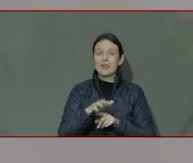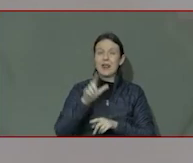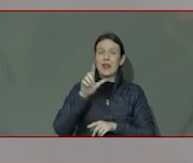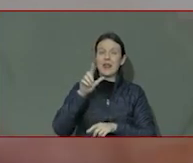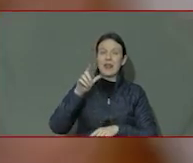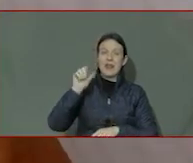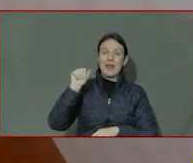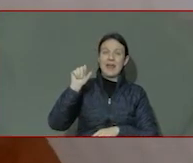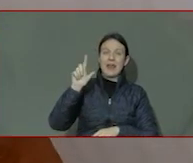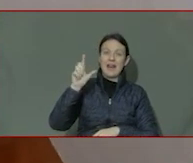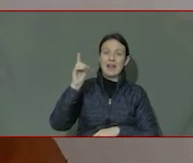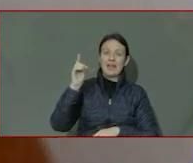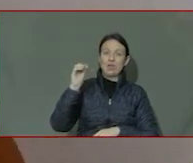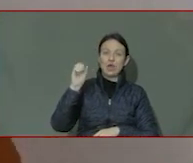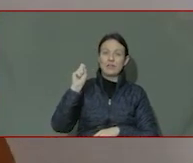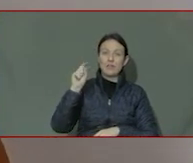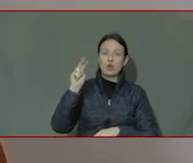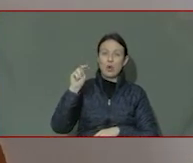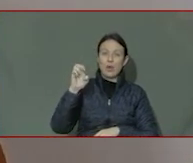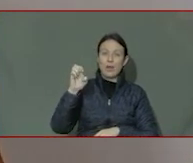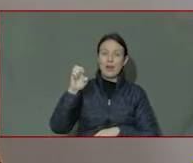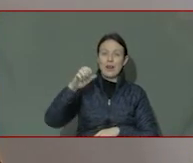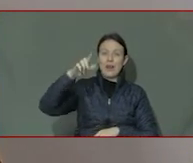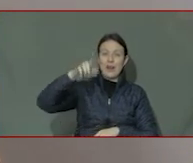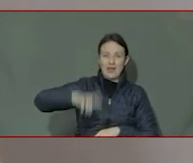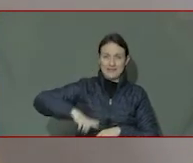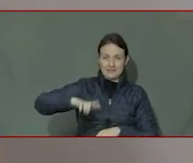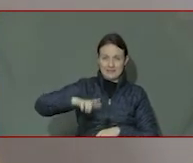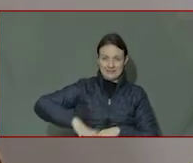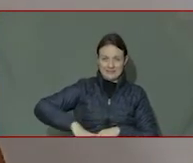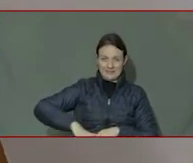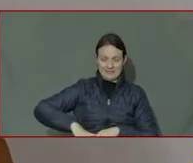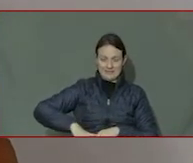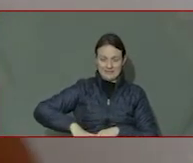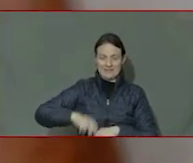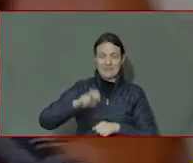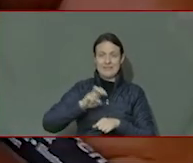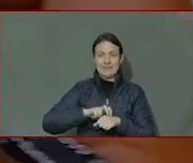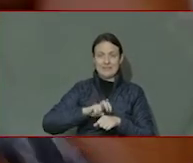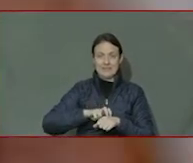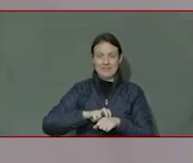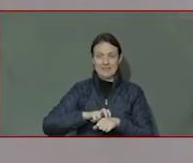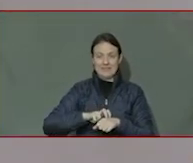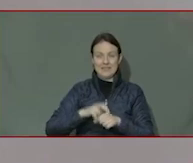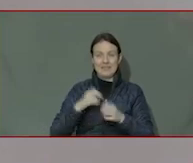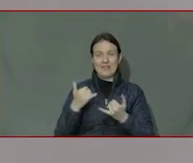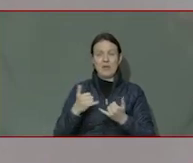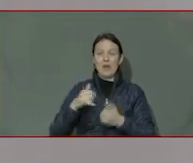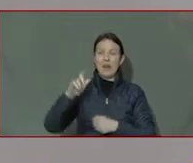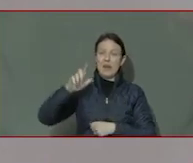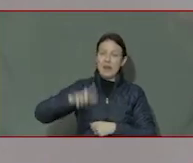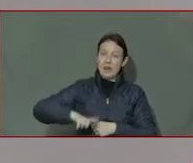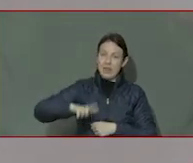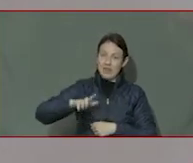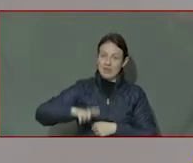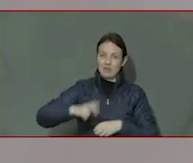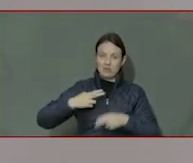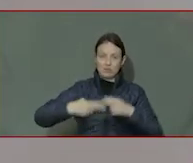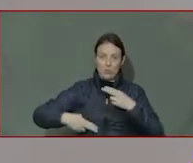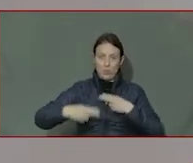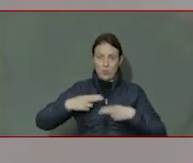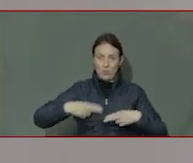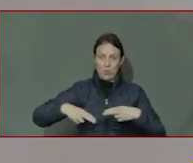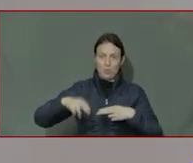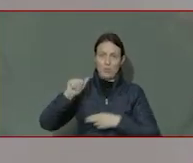I'm going to highlight here. Normally aldosterone will promote, but in this case, there must be less aldosterone